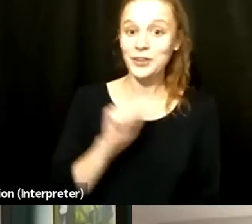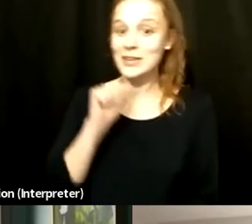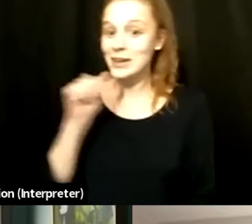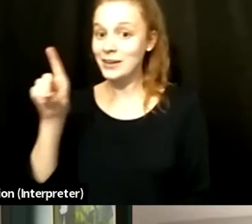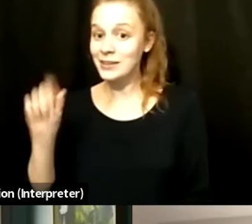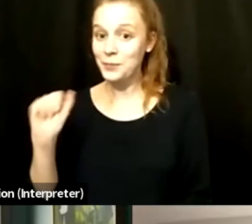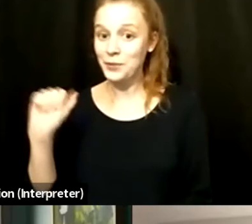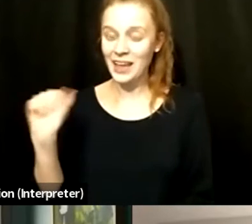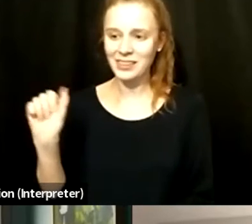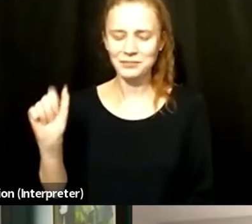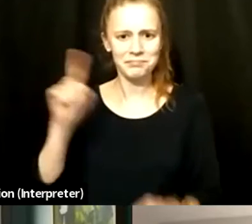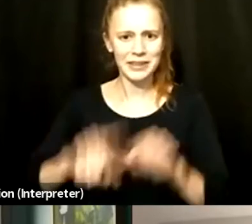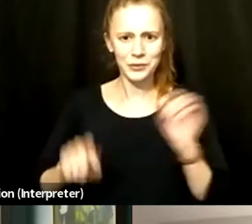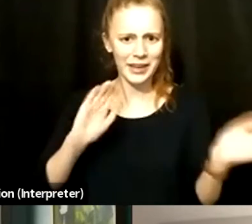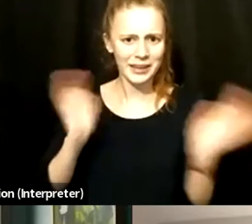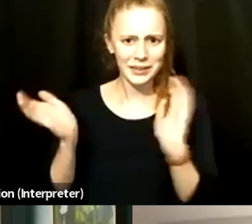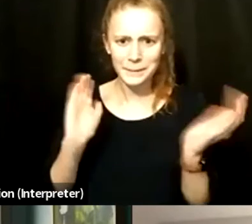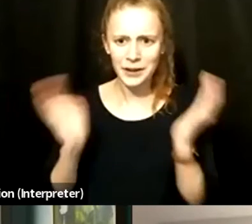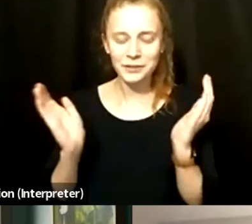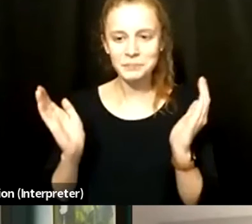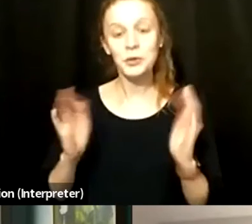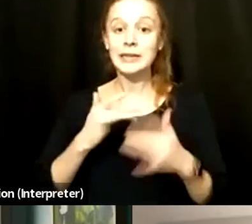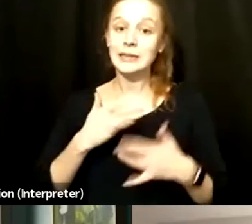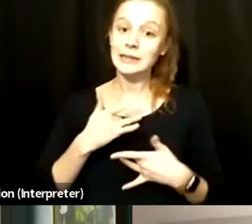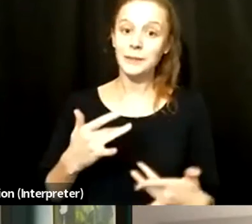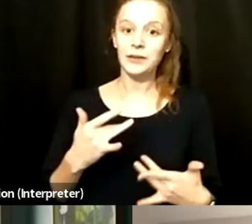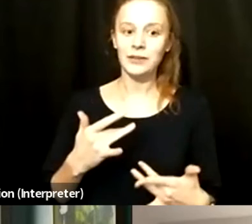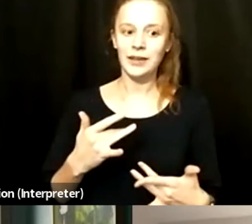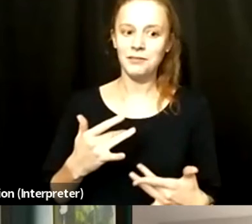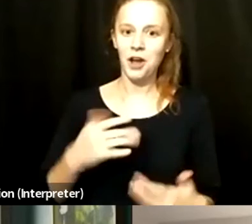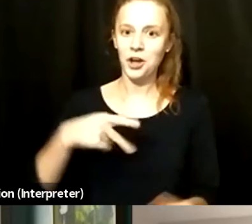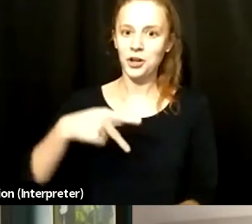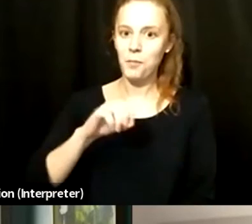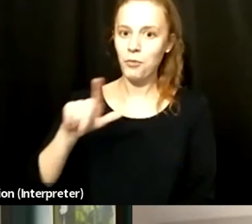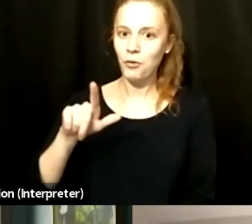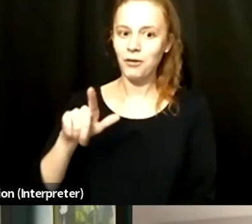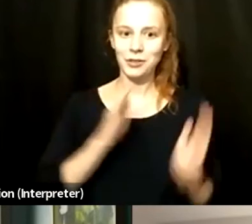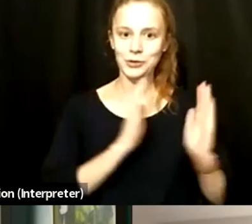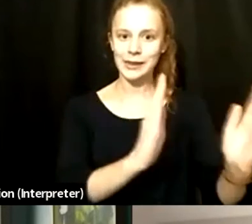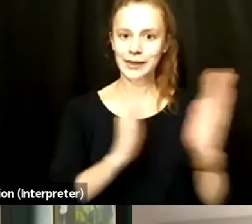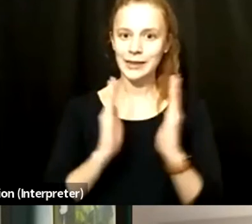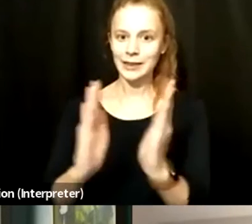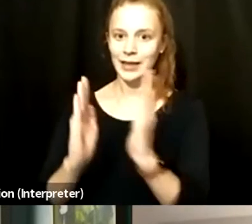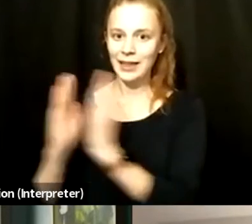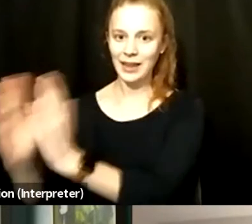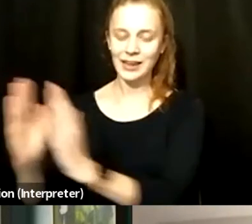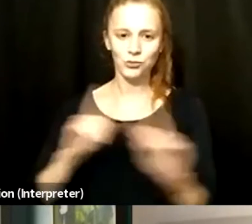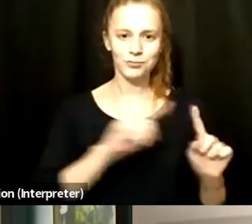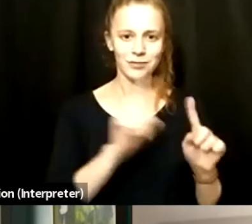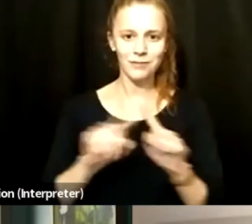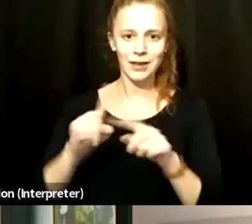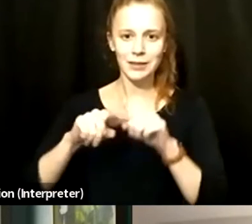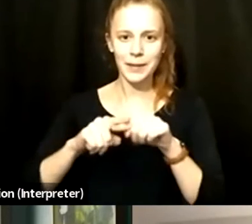on the pool deck, you have your lanes divided by kind of your speed usually. And I mean, you could often see the coaches like clustered on